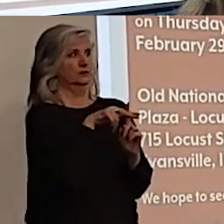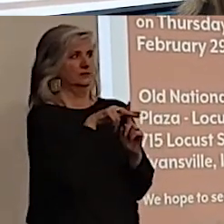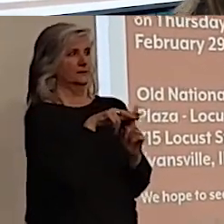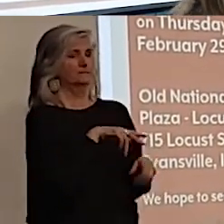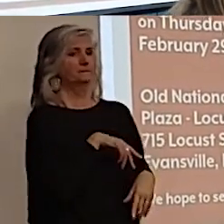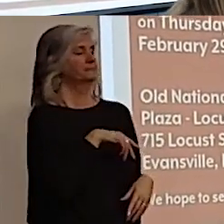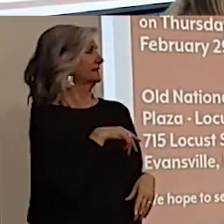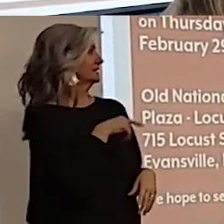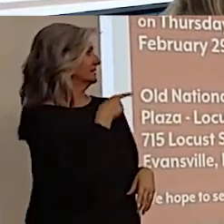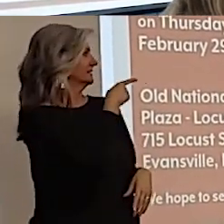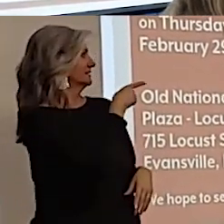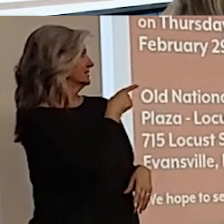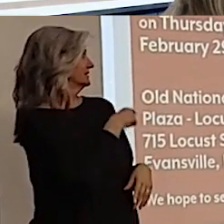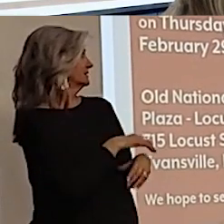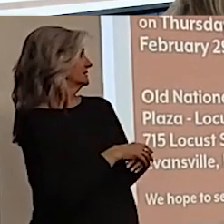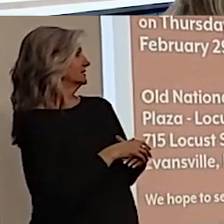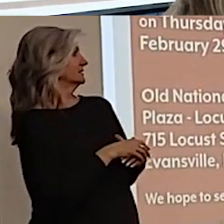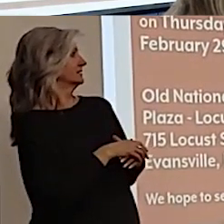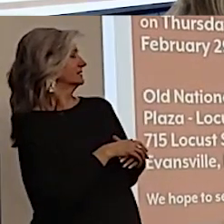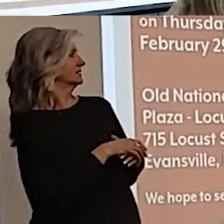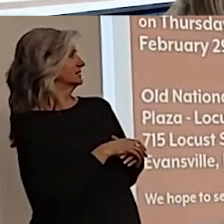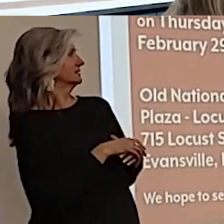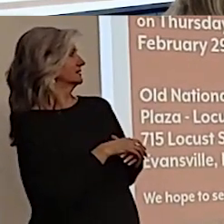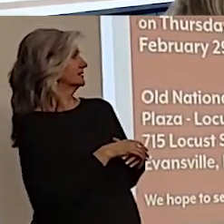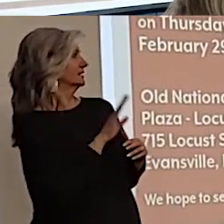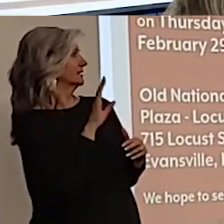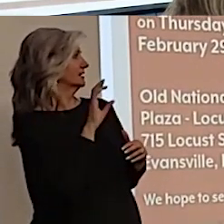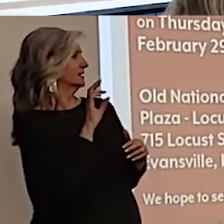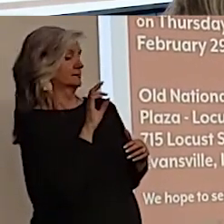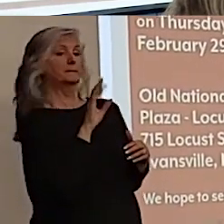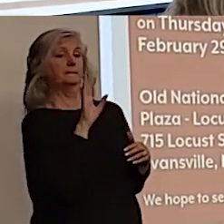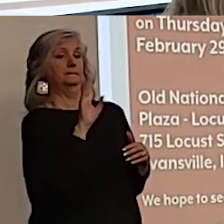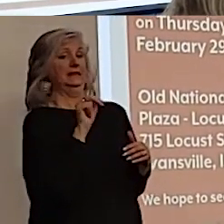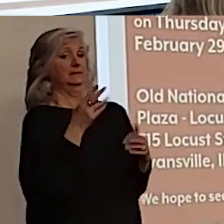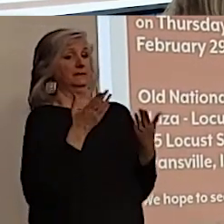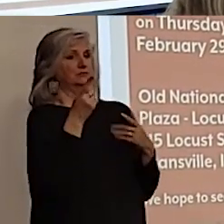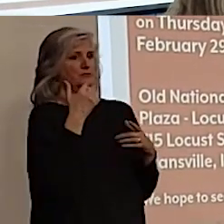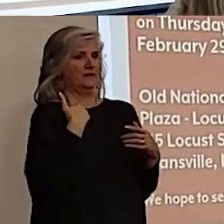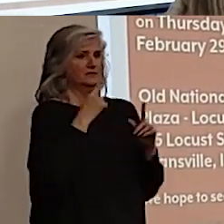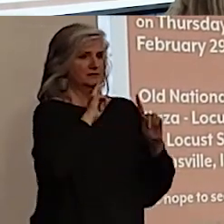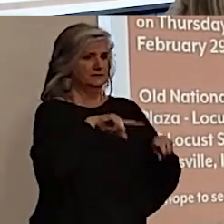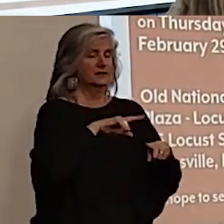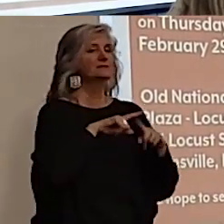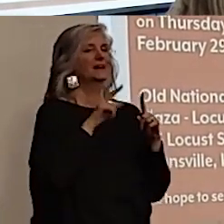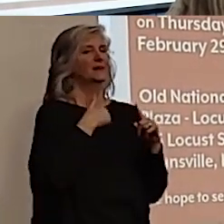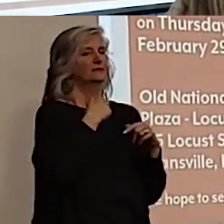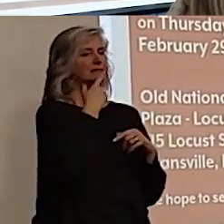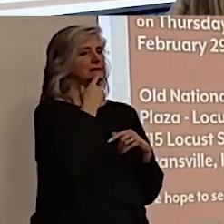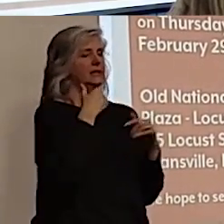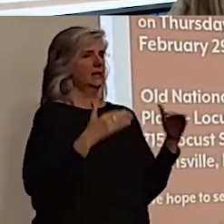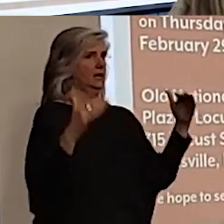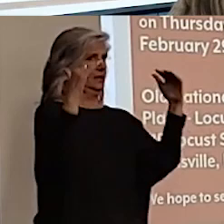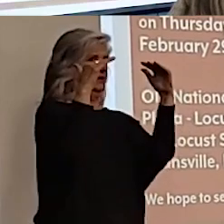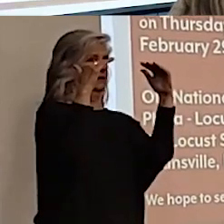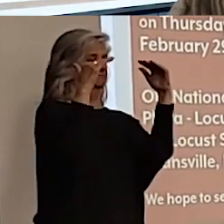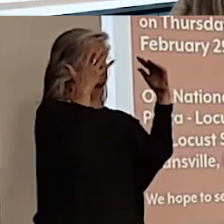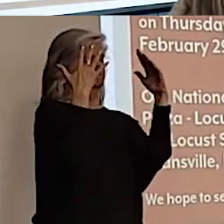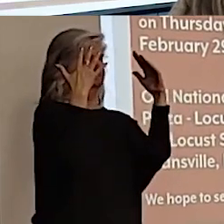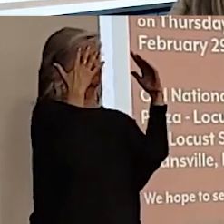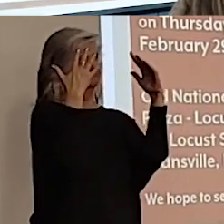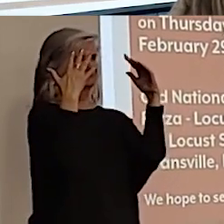Well, I know you probably have a response to this as well, but I would start with a high-level response in the sense